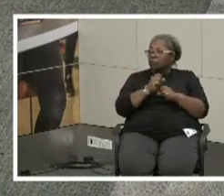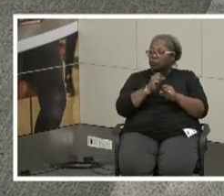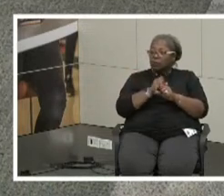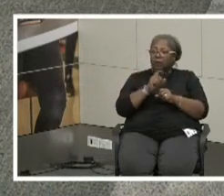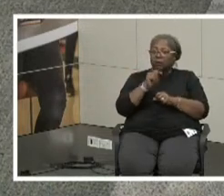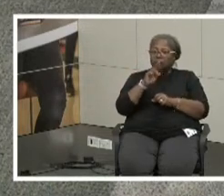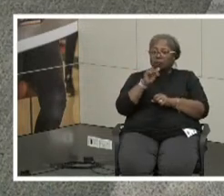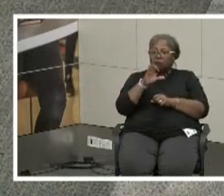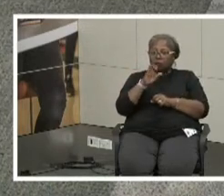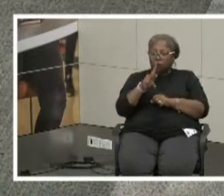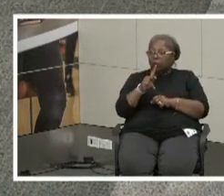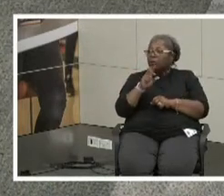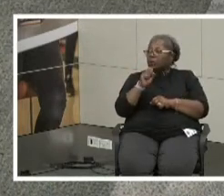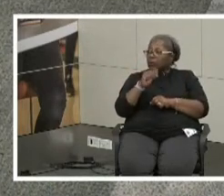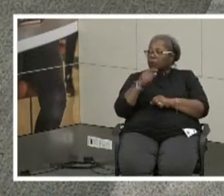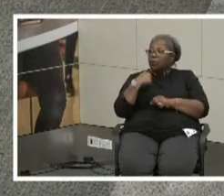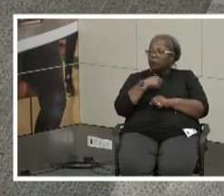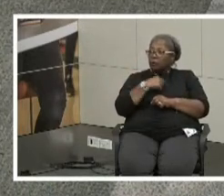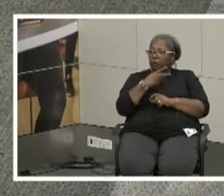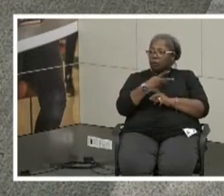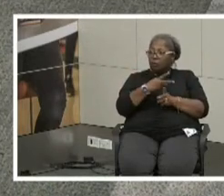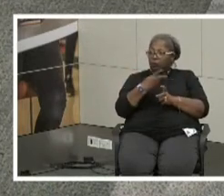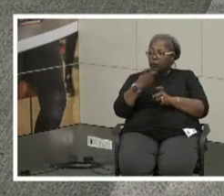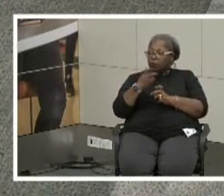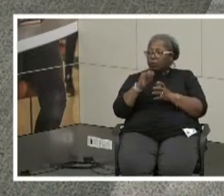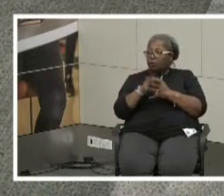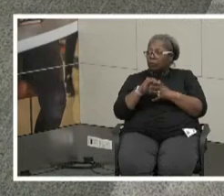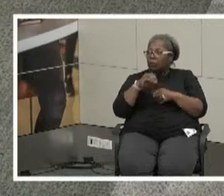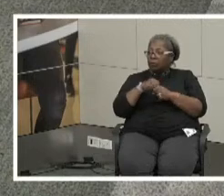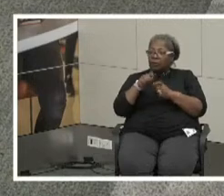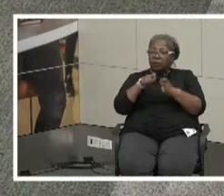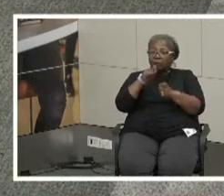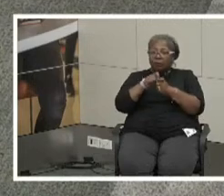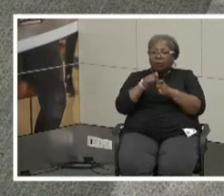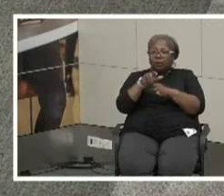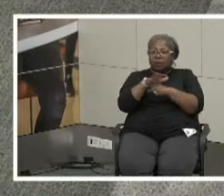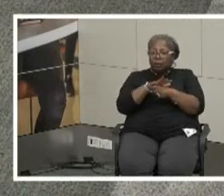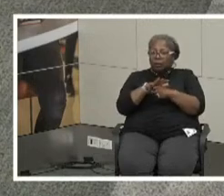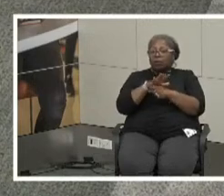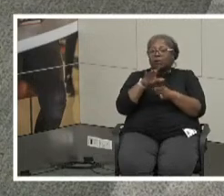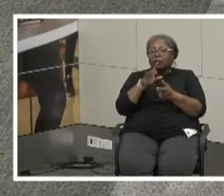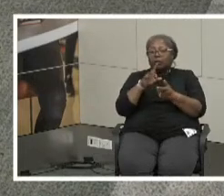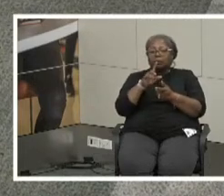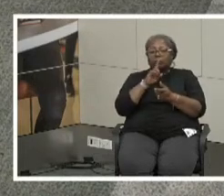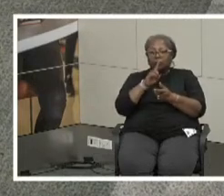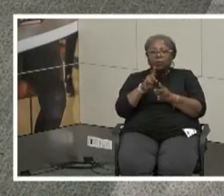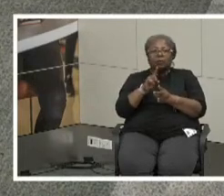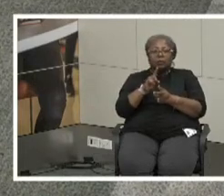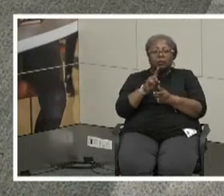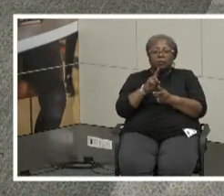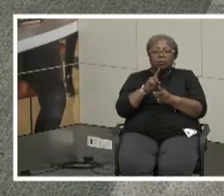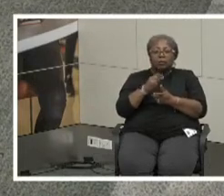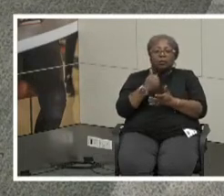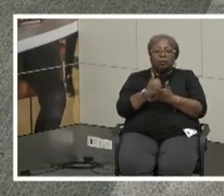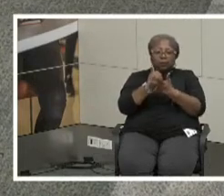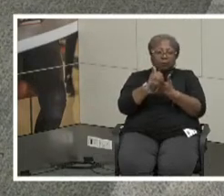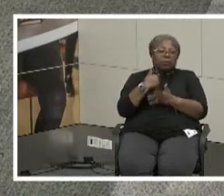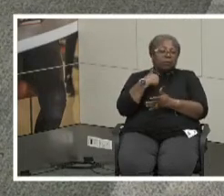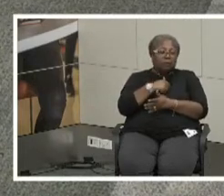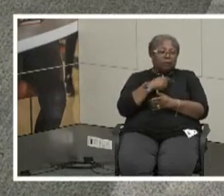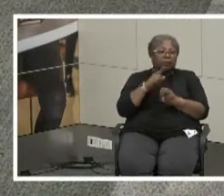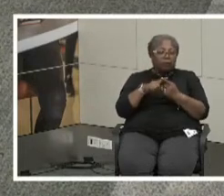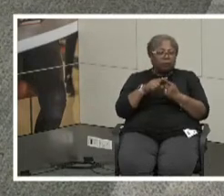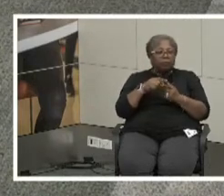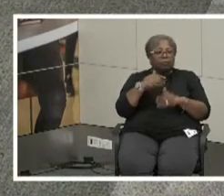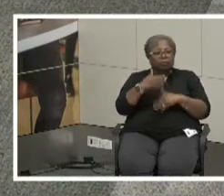traction and so we pulled those specific areas um to really help us to